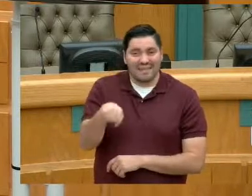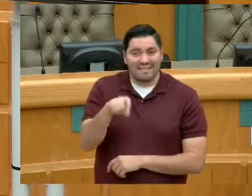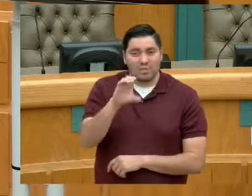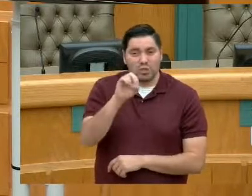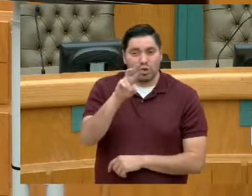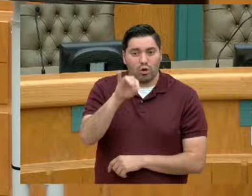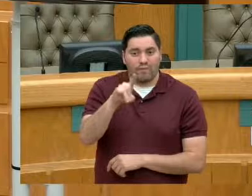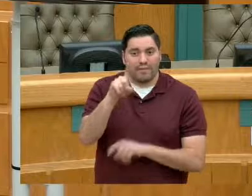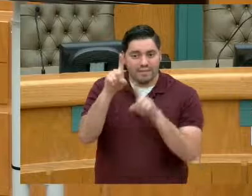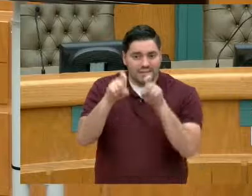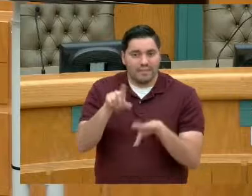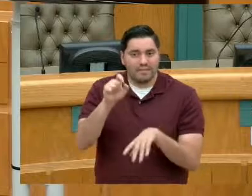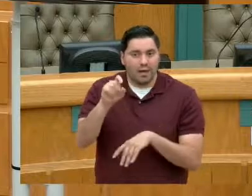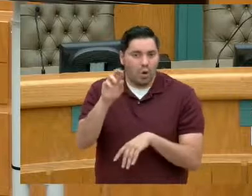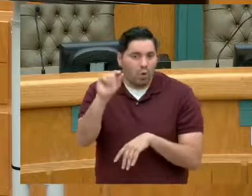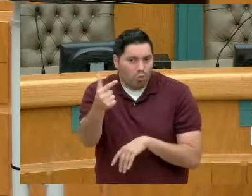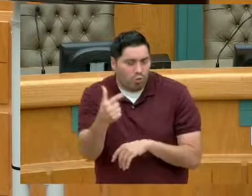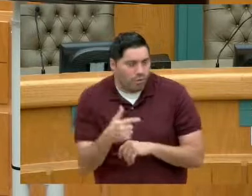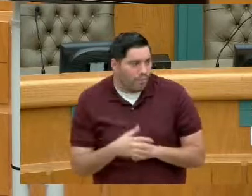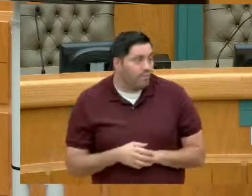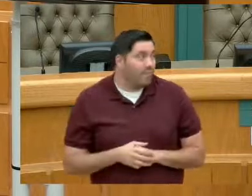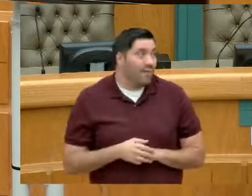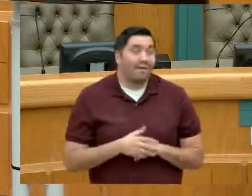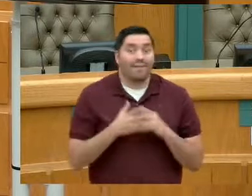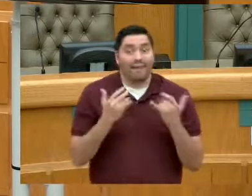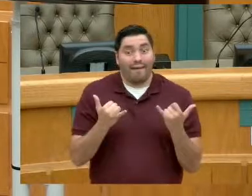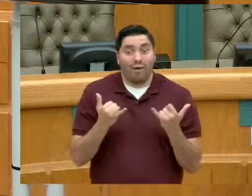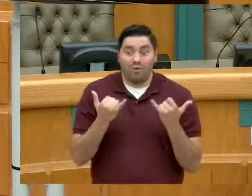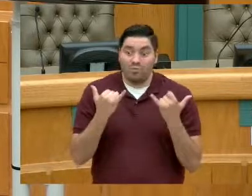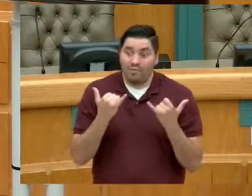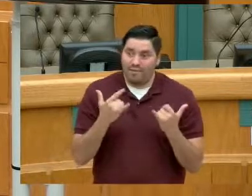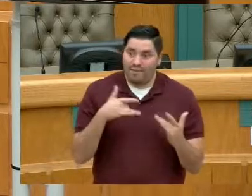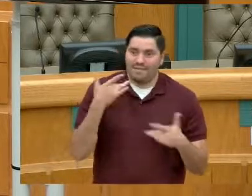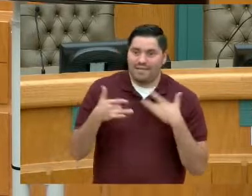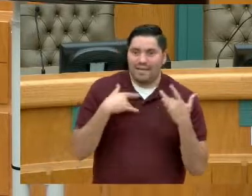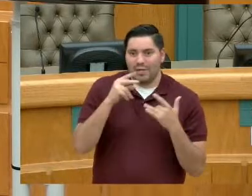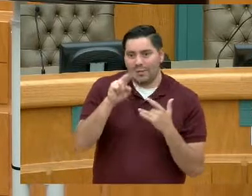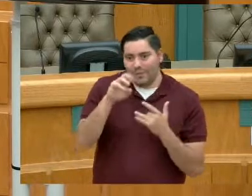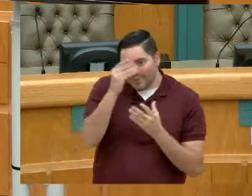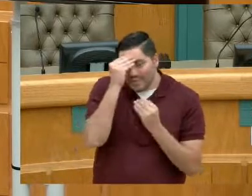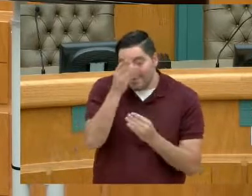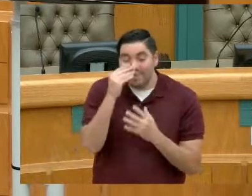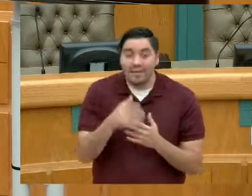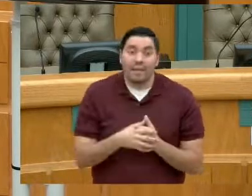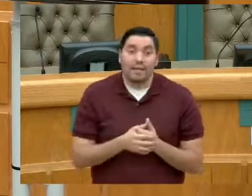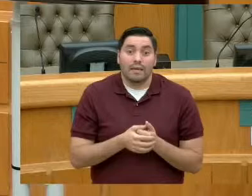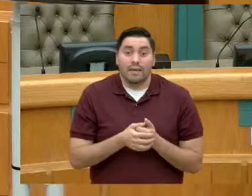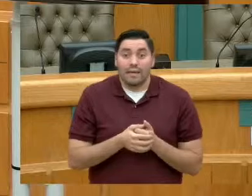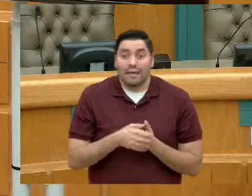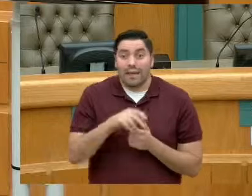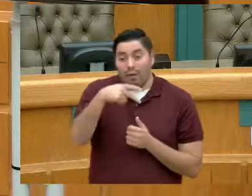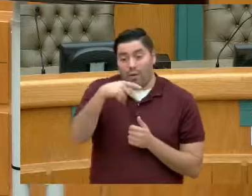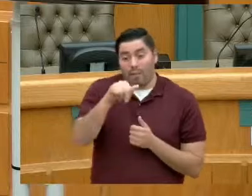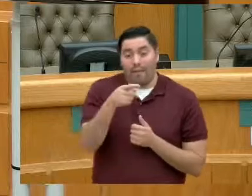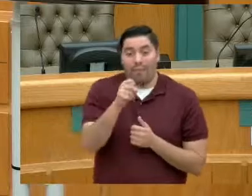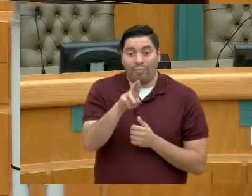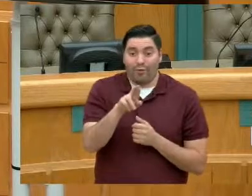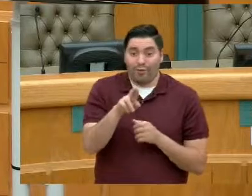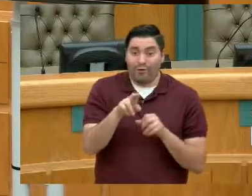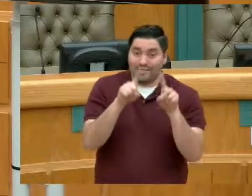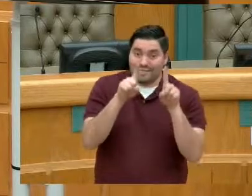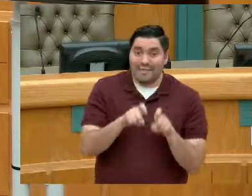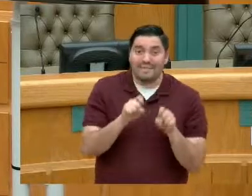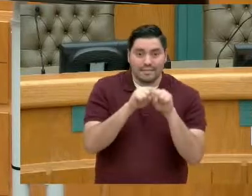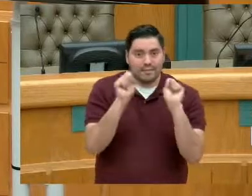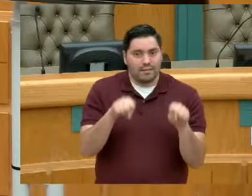texascovidtest.org. So I have some very exciting news to tell you about. So the long-awaited Health District Panther testing system has